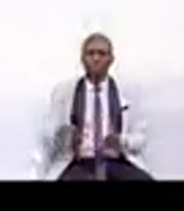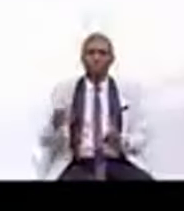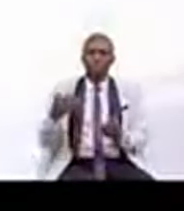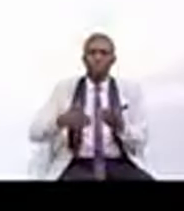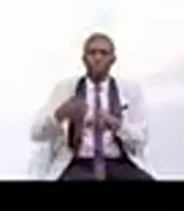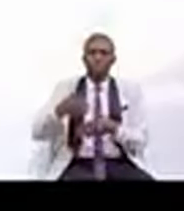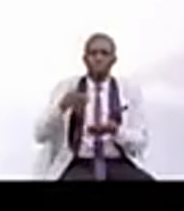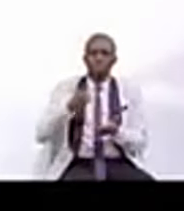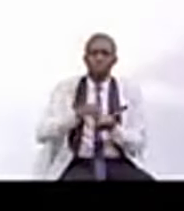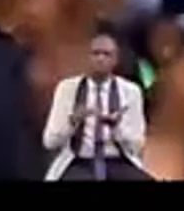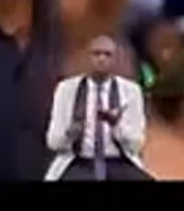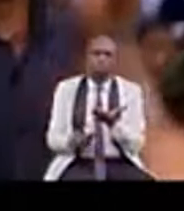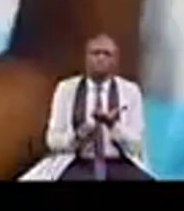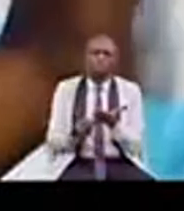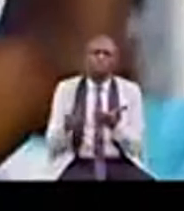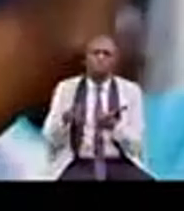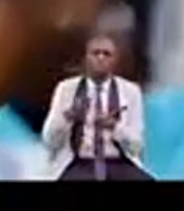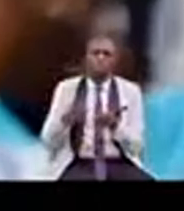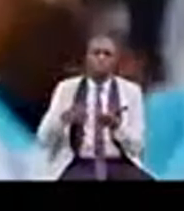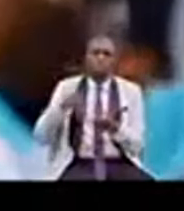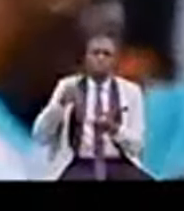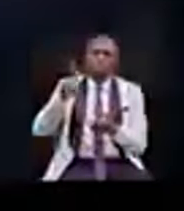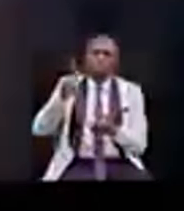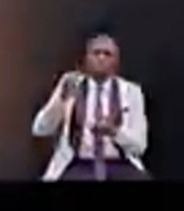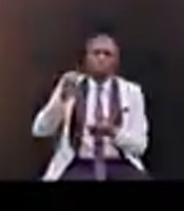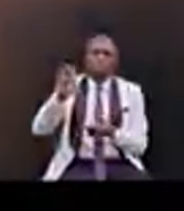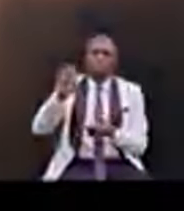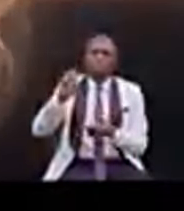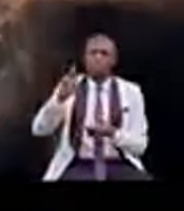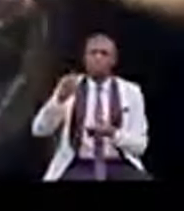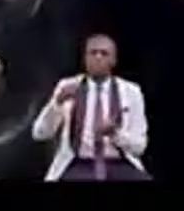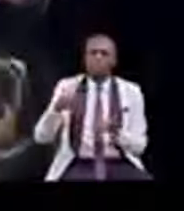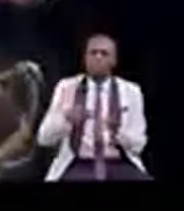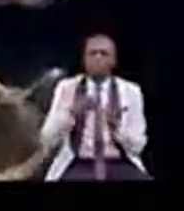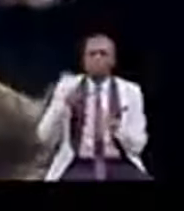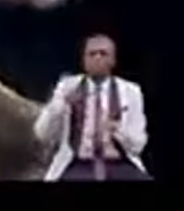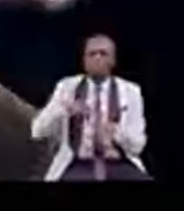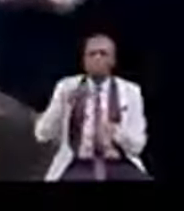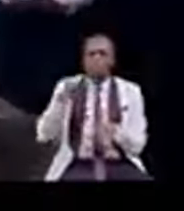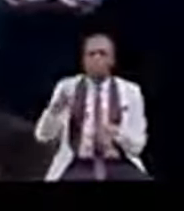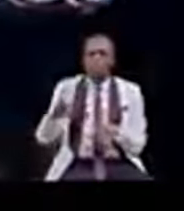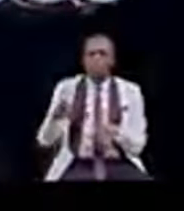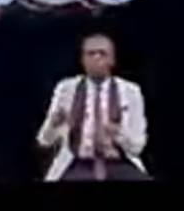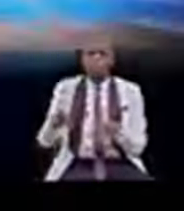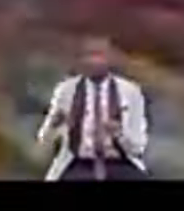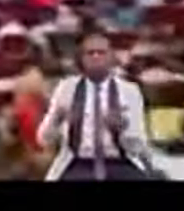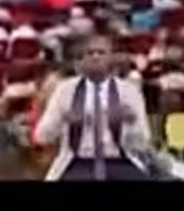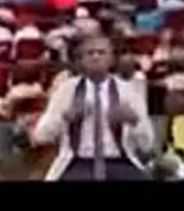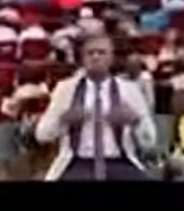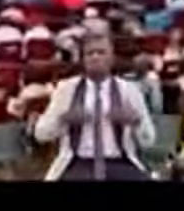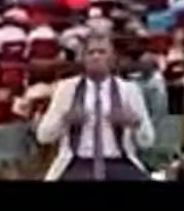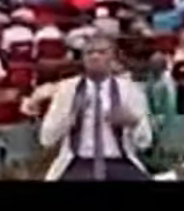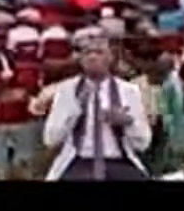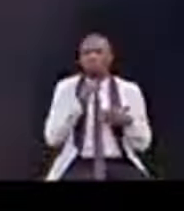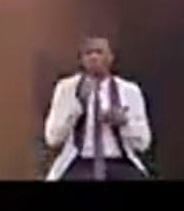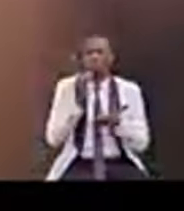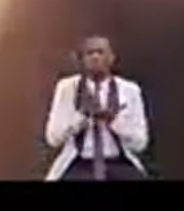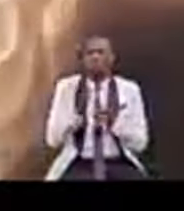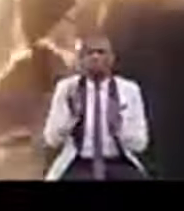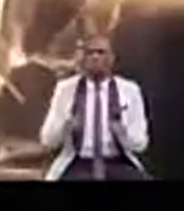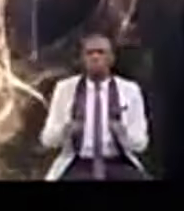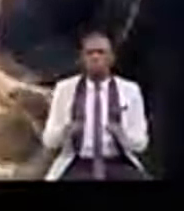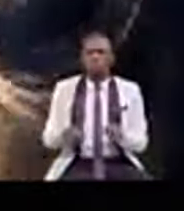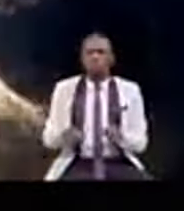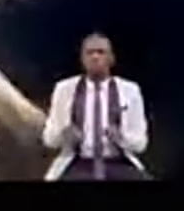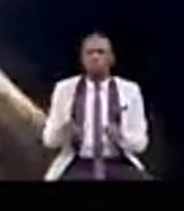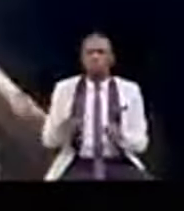were eating and drinking, marrying and giving in marriage until the day that Noah